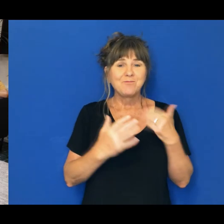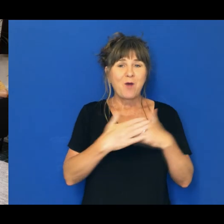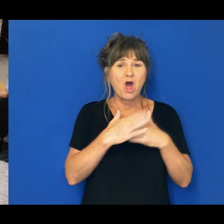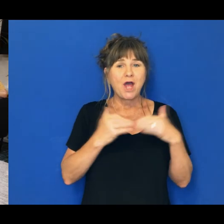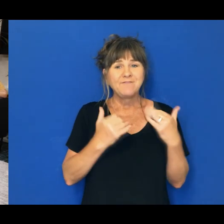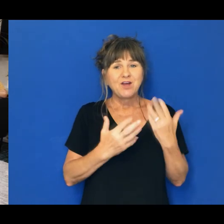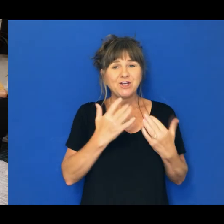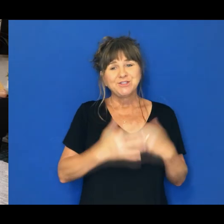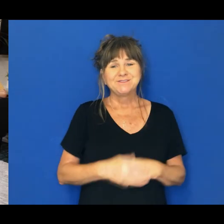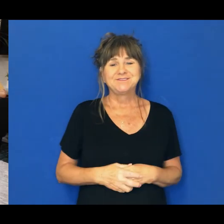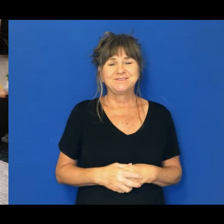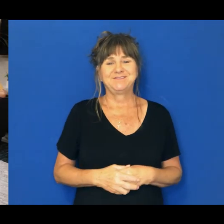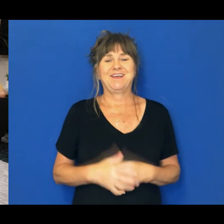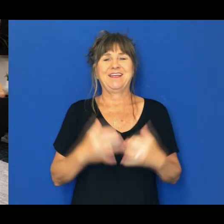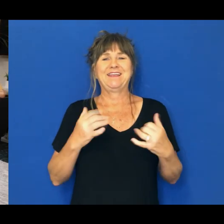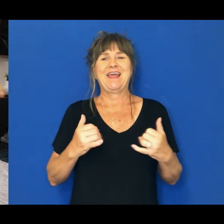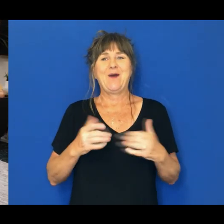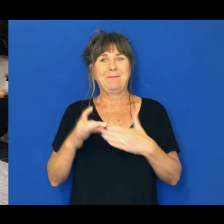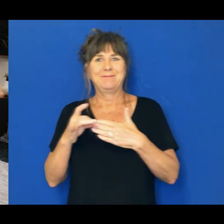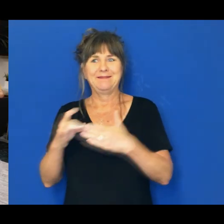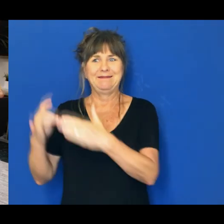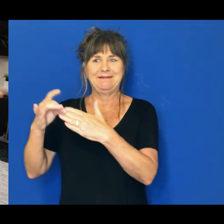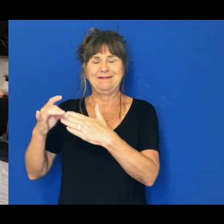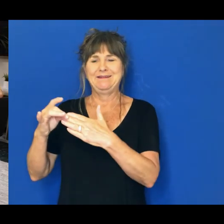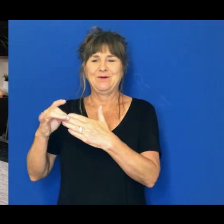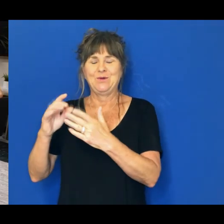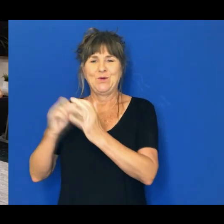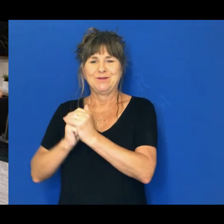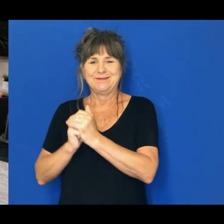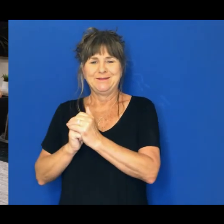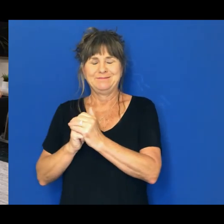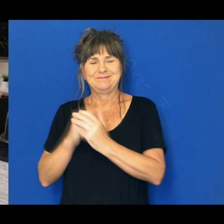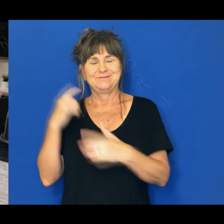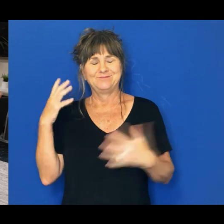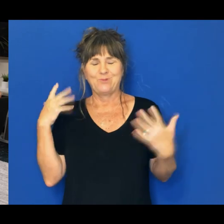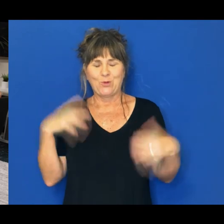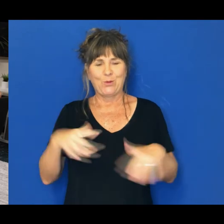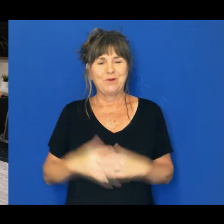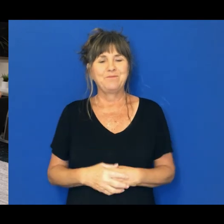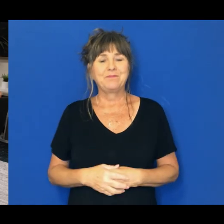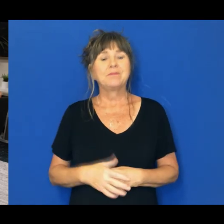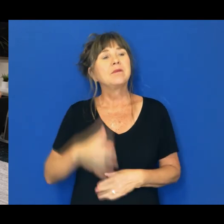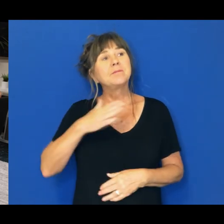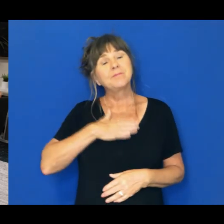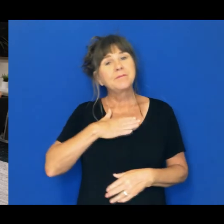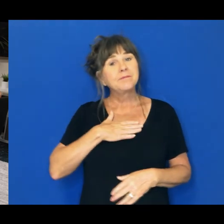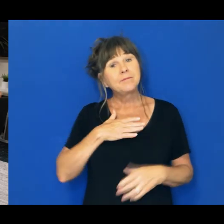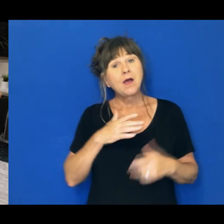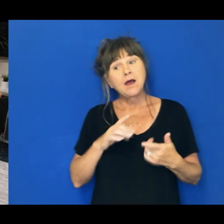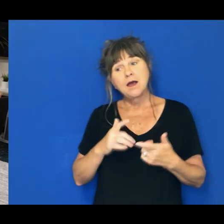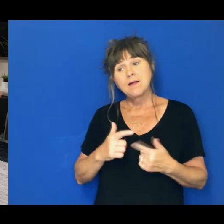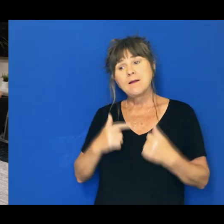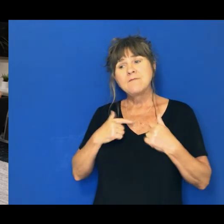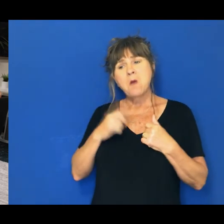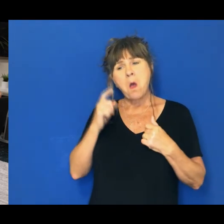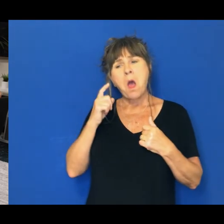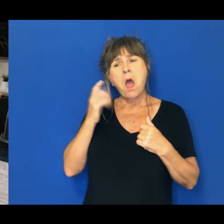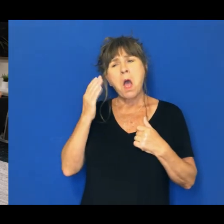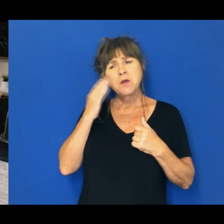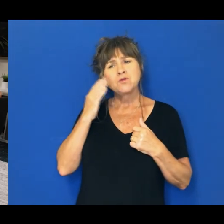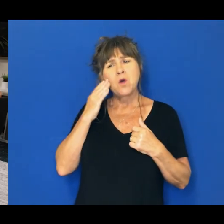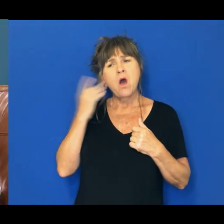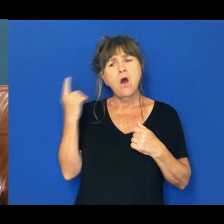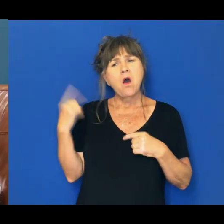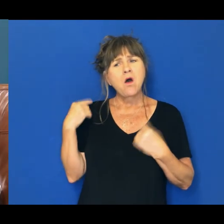10 years later. It was kind of crazy. That's awesome. Yeah, and mine too, I think in my life, I saw the power.